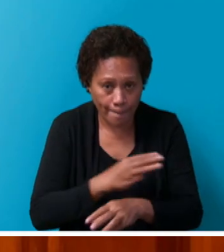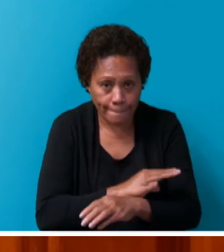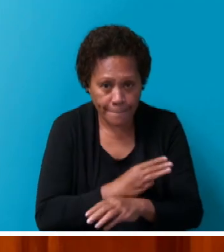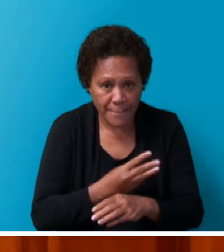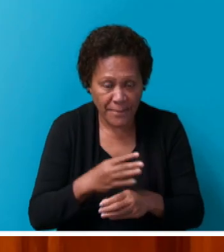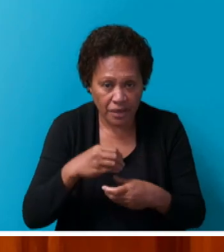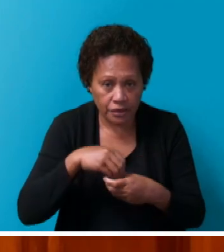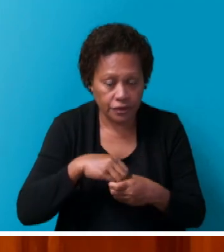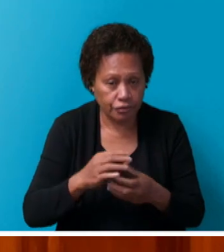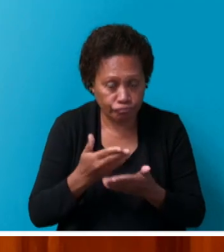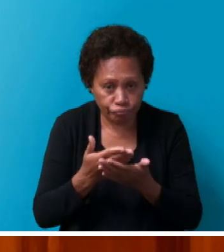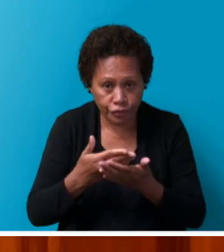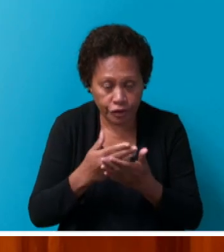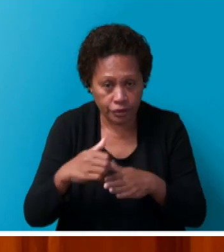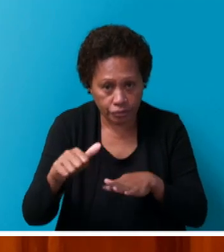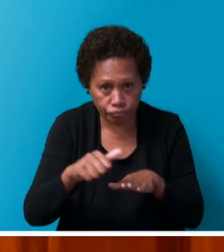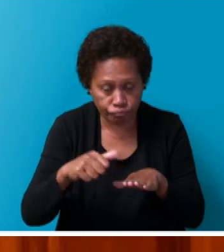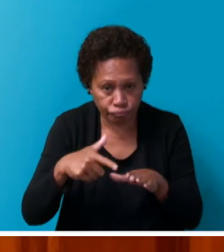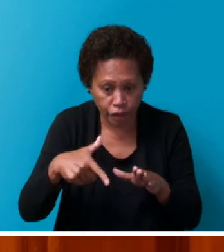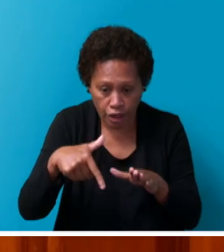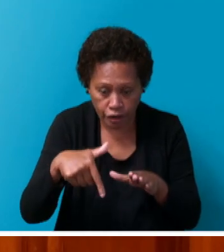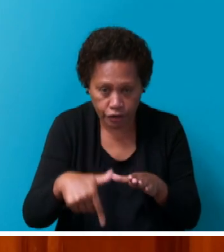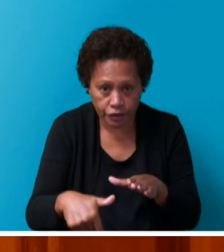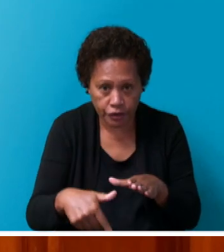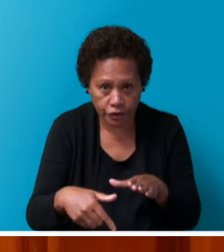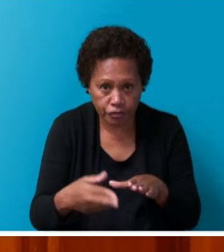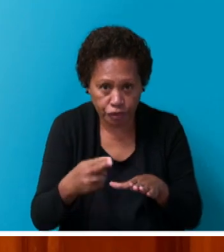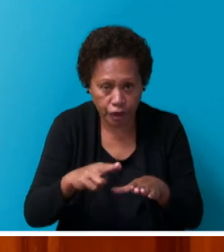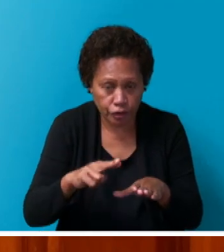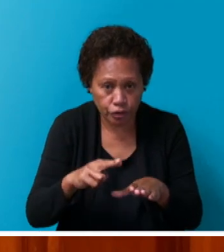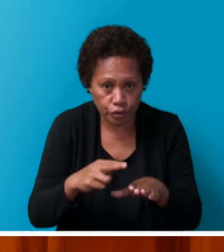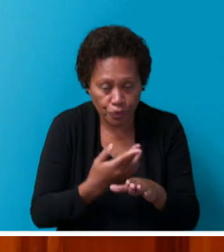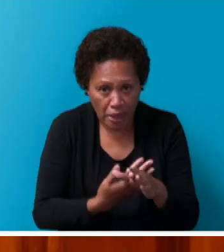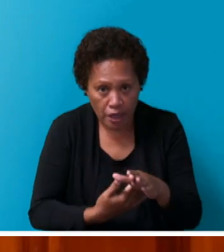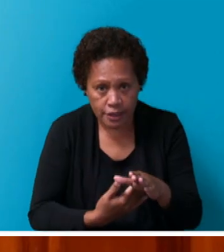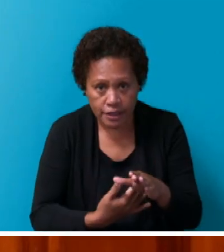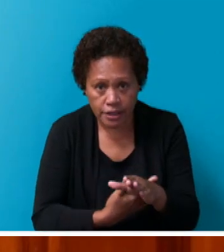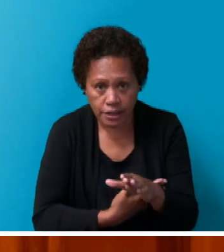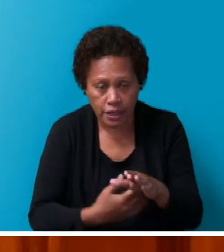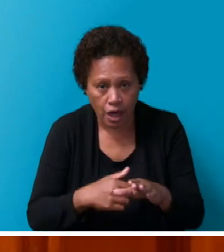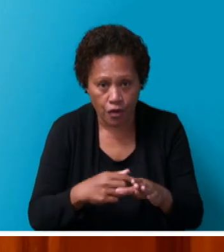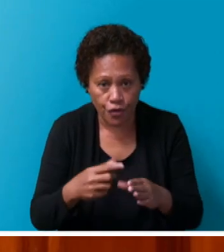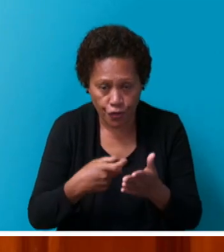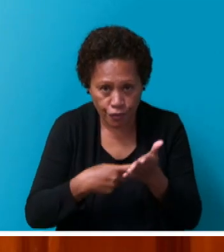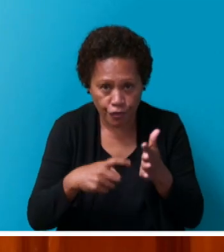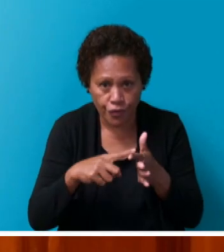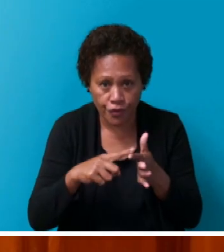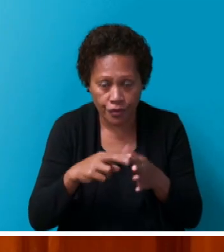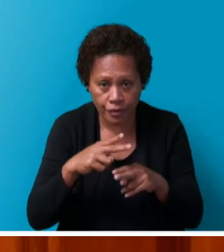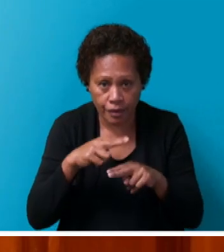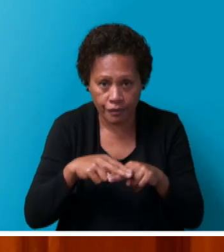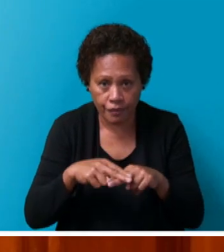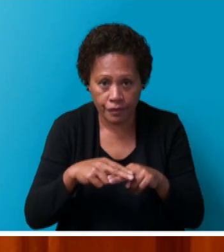study areas include deep seas to shallow reefs, including Kandavu, the Great Asteroid Reef, the Great Sea Reef,